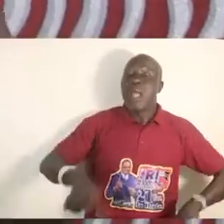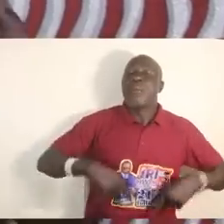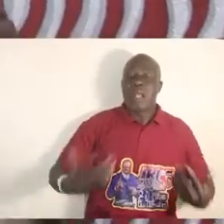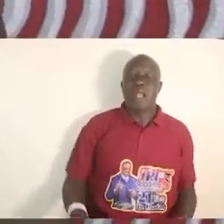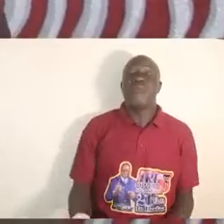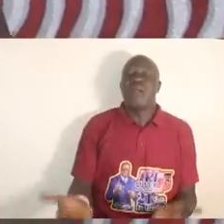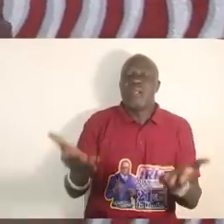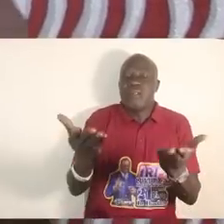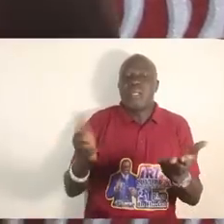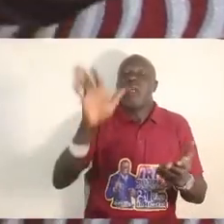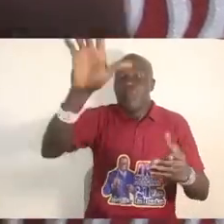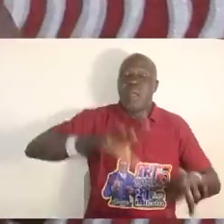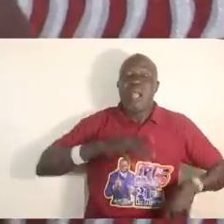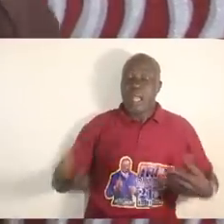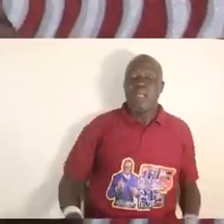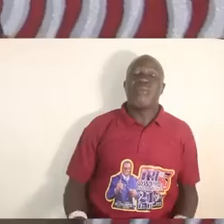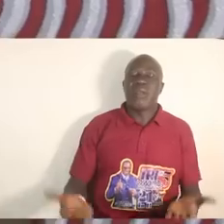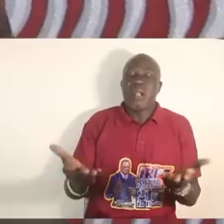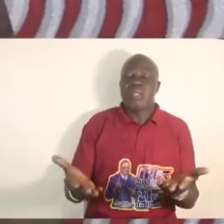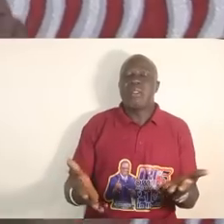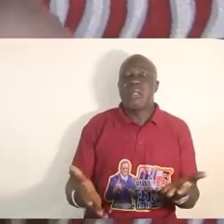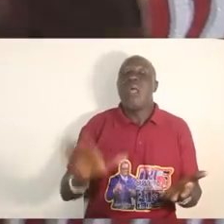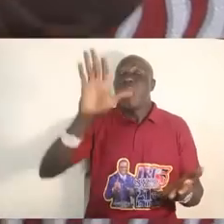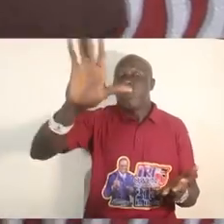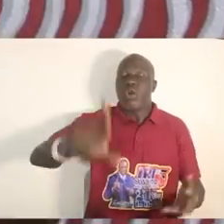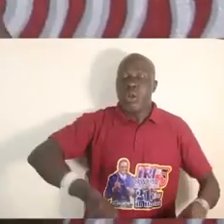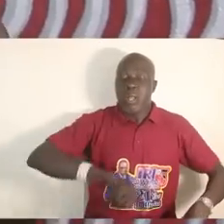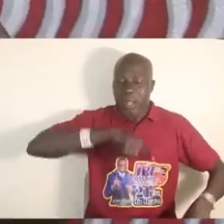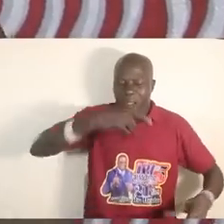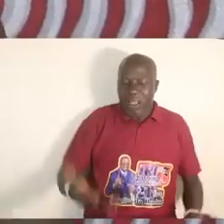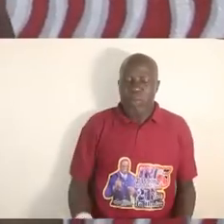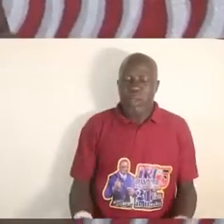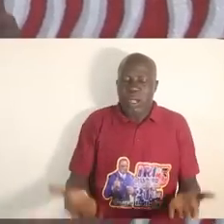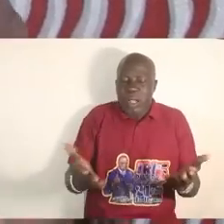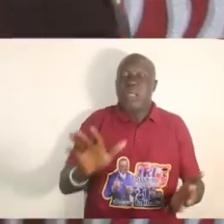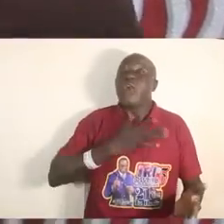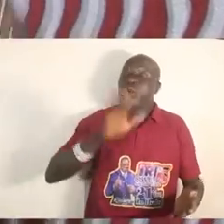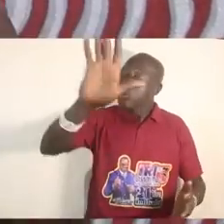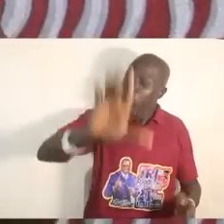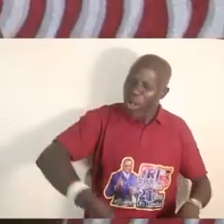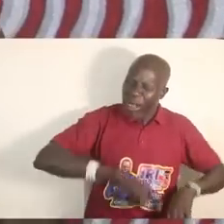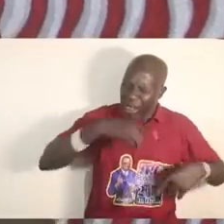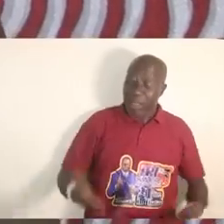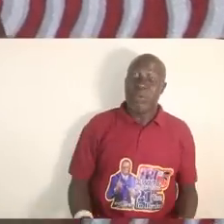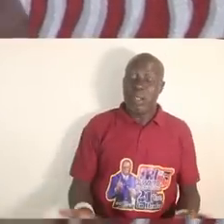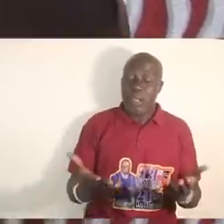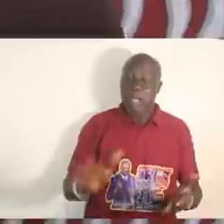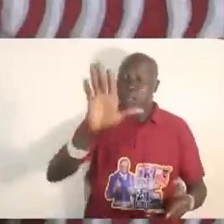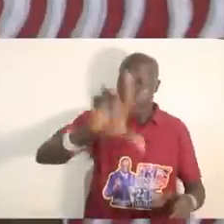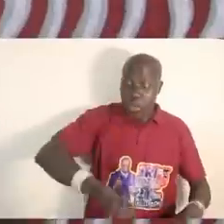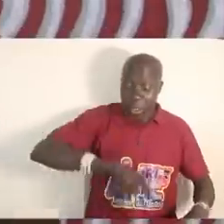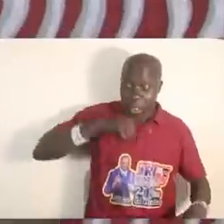I stand as a prophet. Amen. Amen. Radide. Amen.